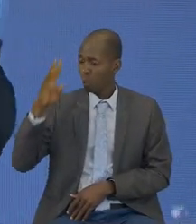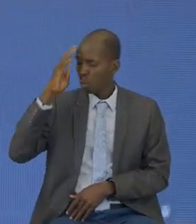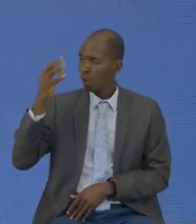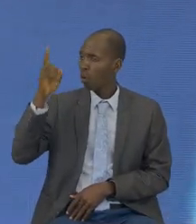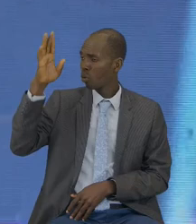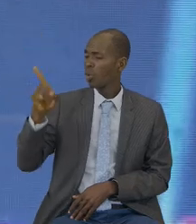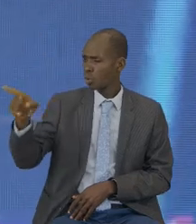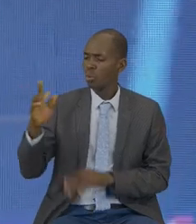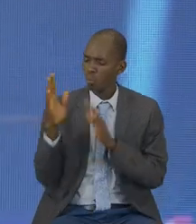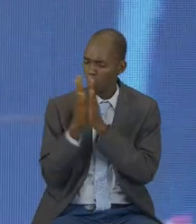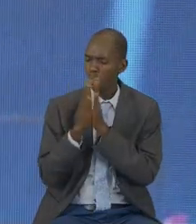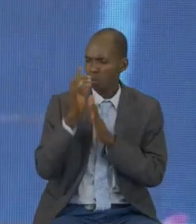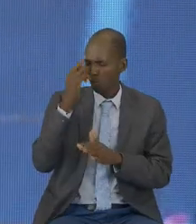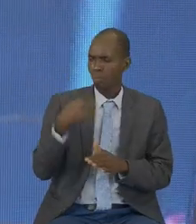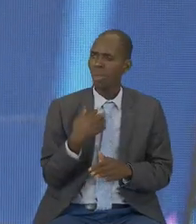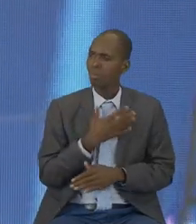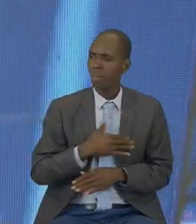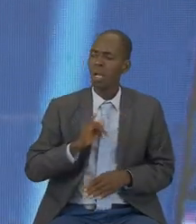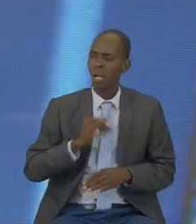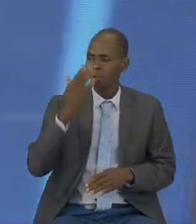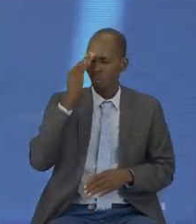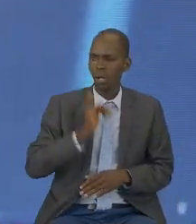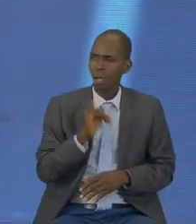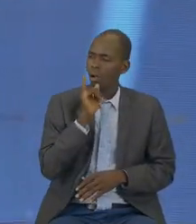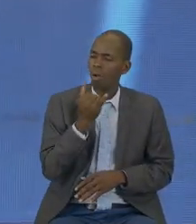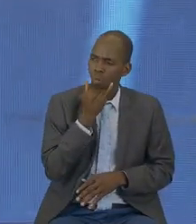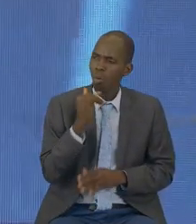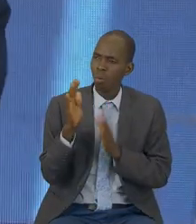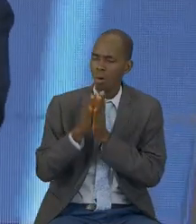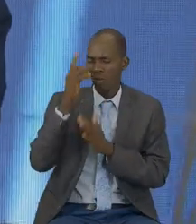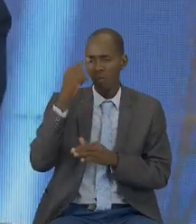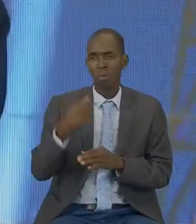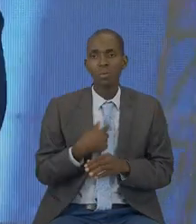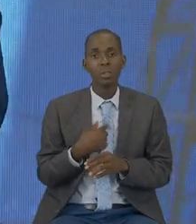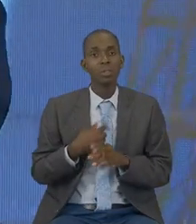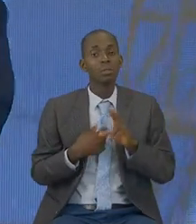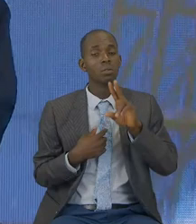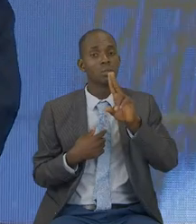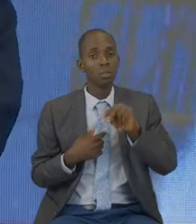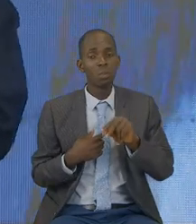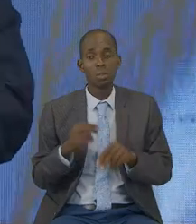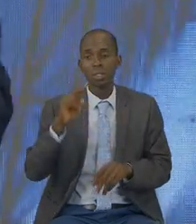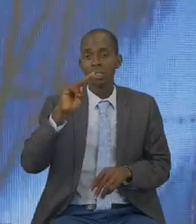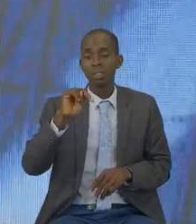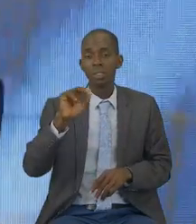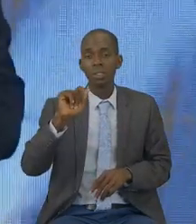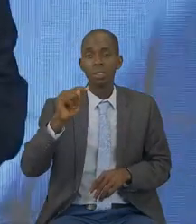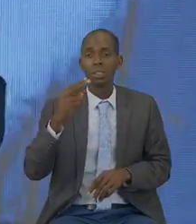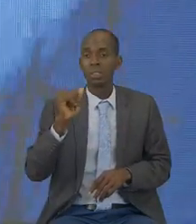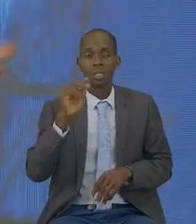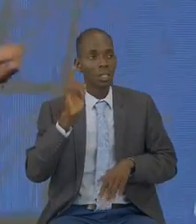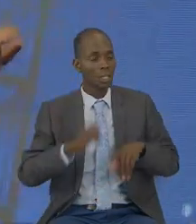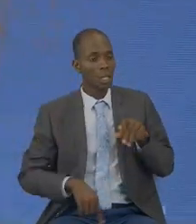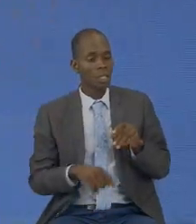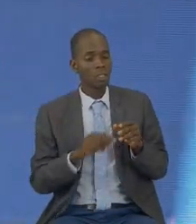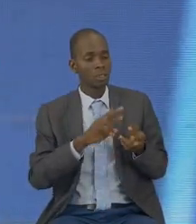of prayer. Some people know they cannot go to God themselves. Nathan cannot repent for you, and Nathan will not